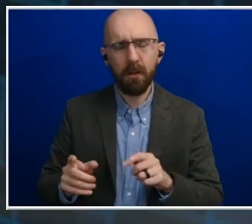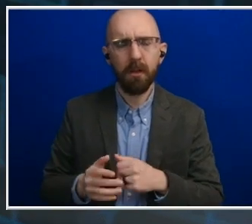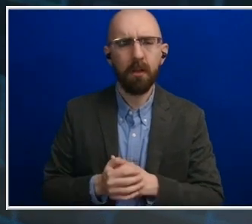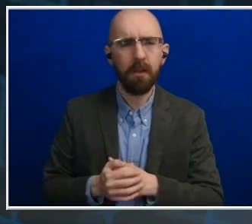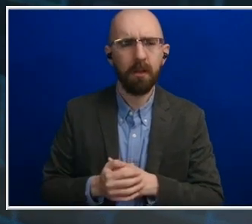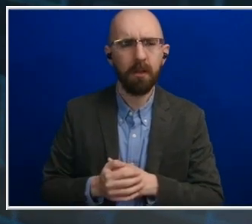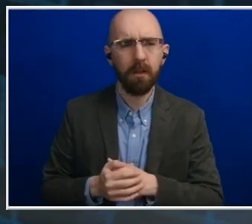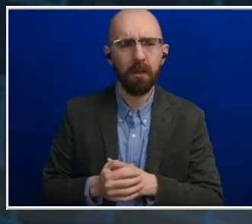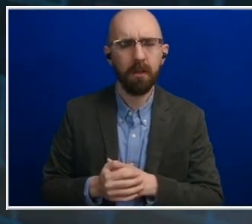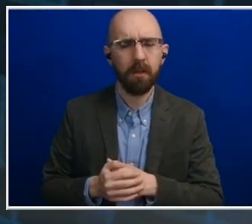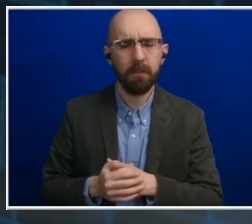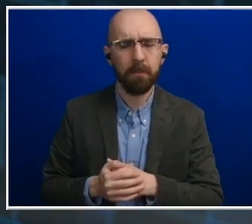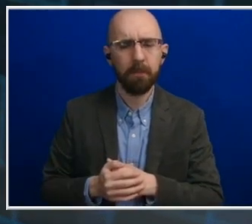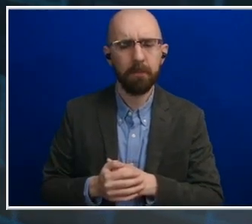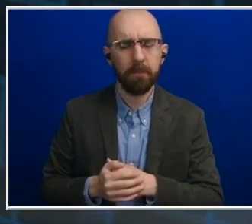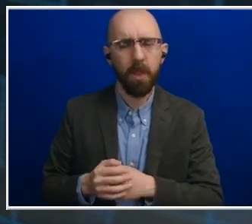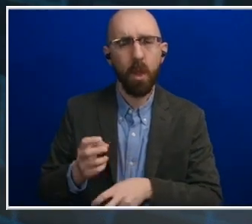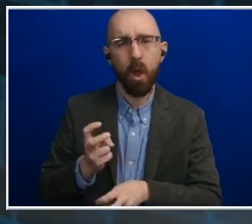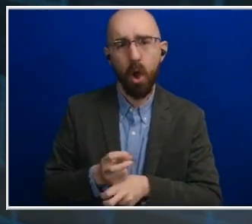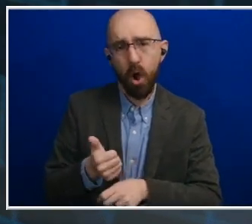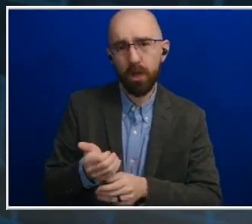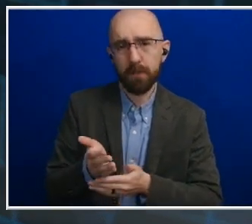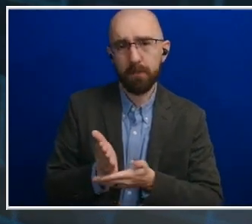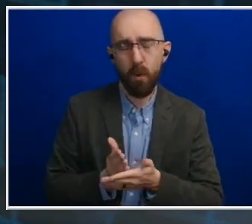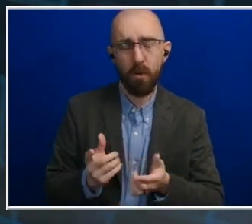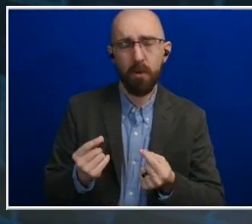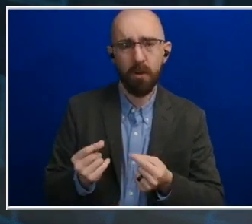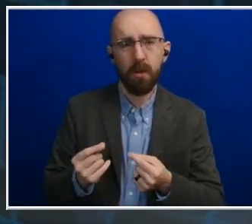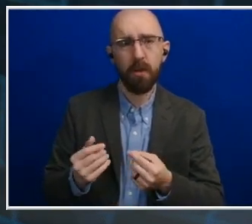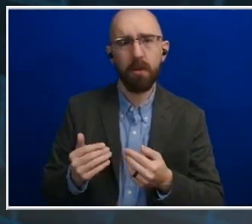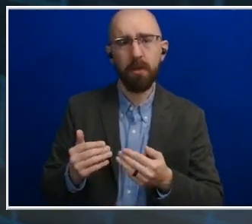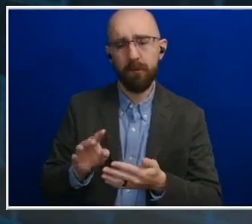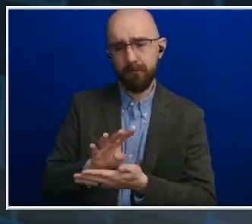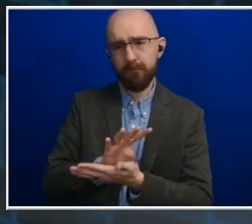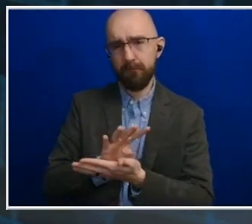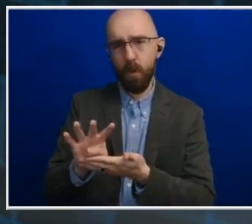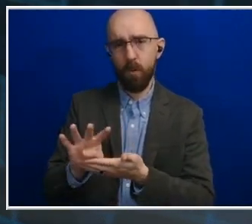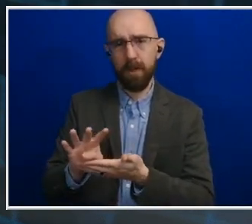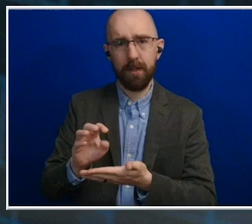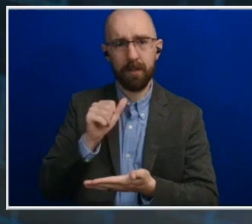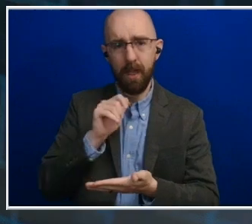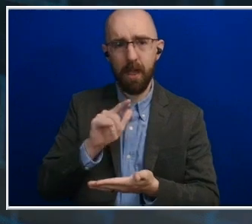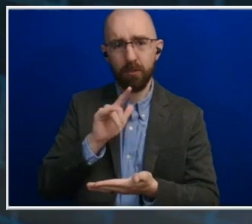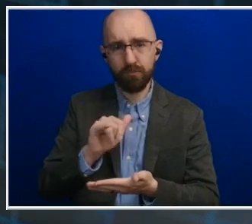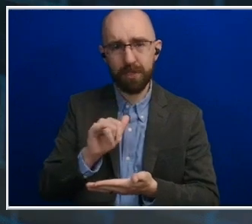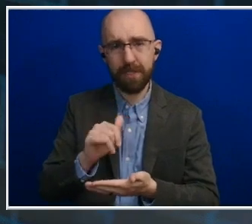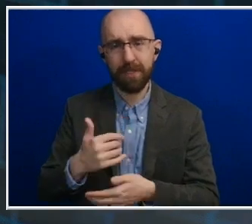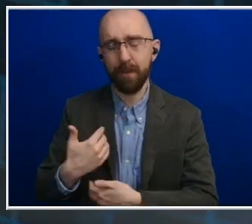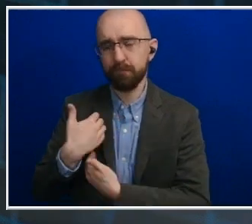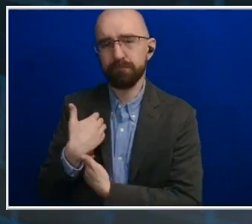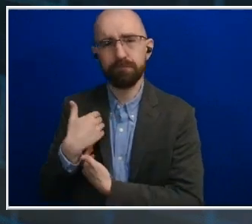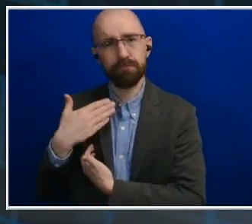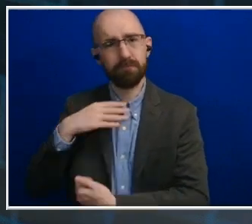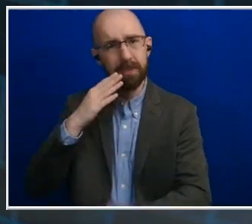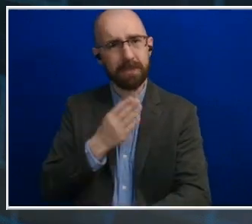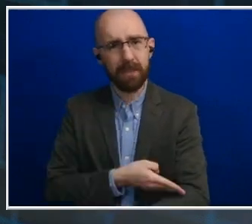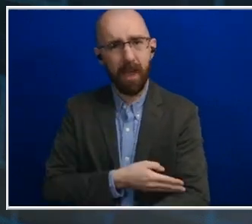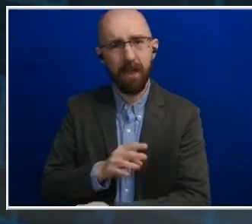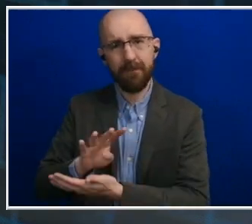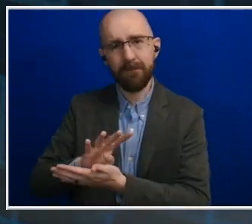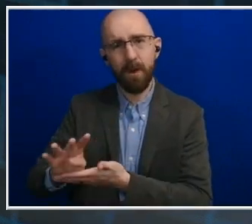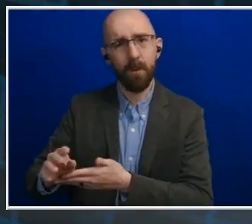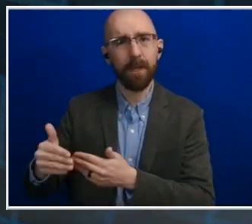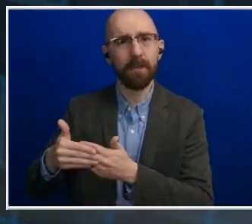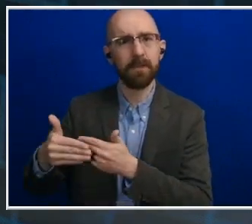the hardest part for me was going 4 weeks without really holding or cuddling my son. So